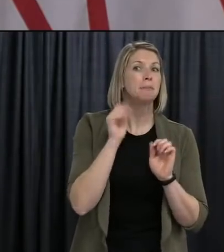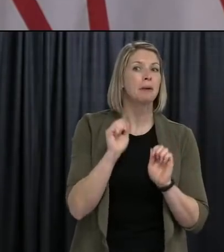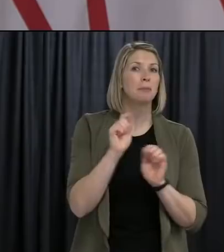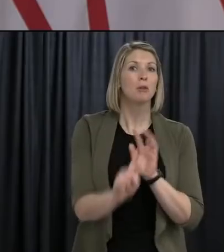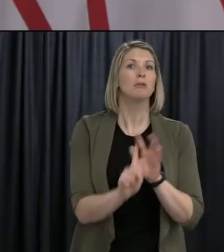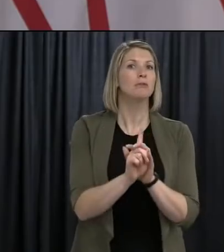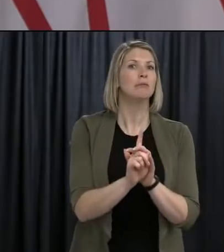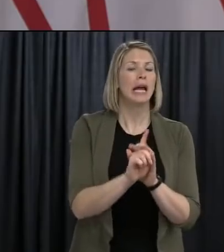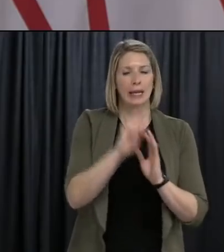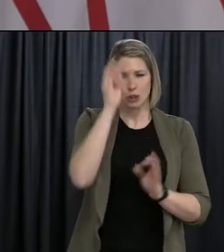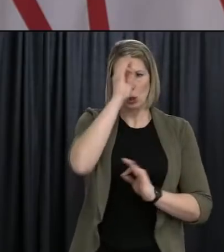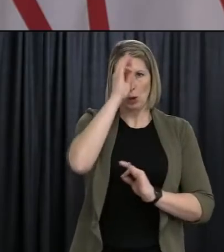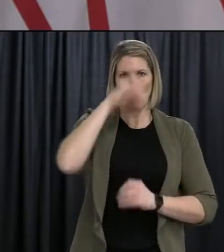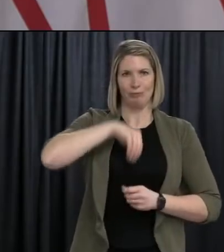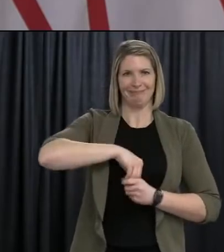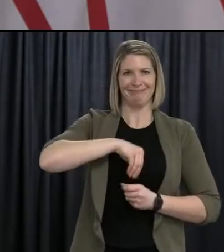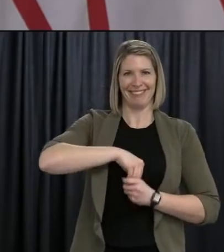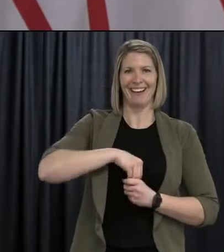of,